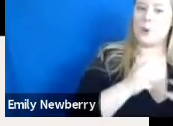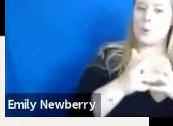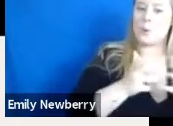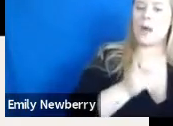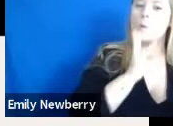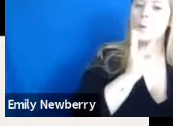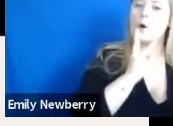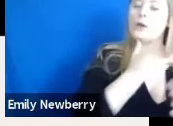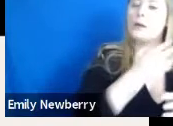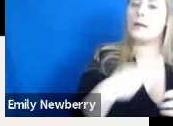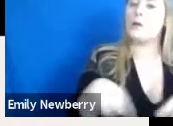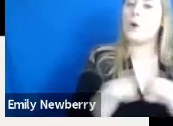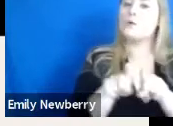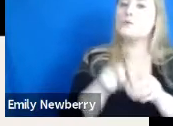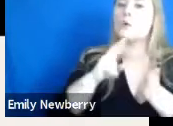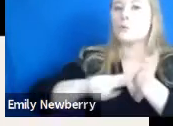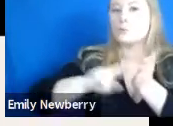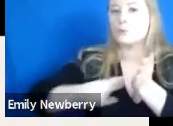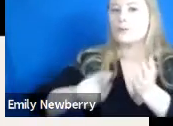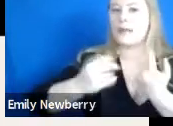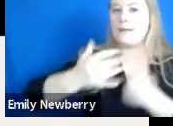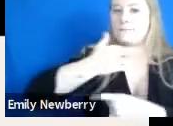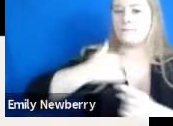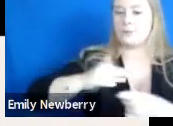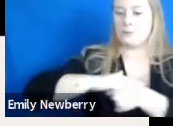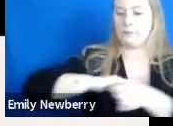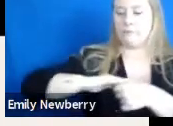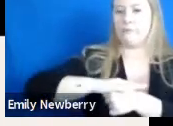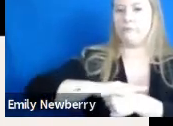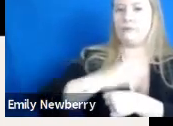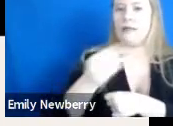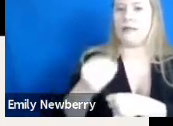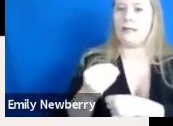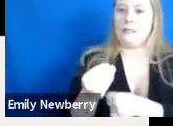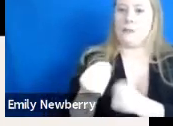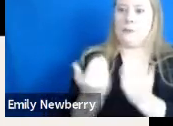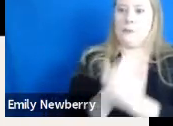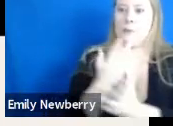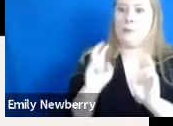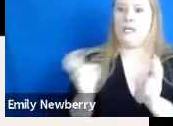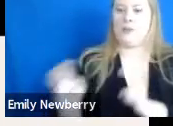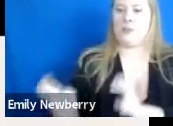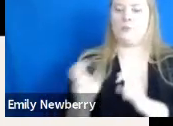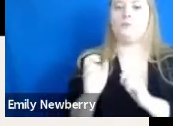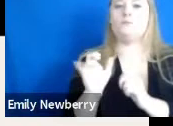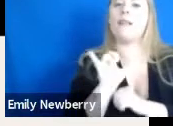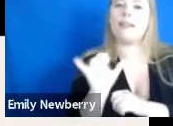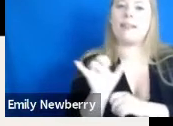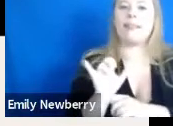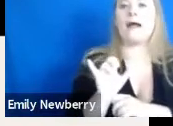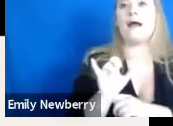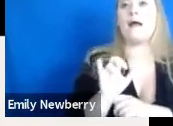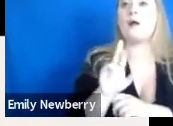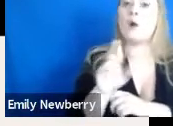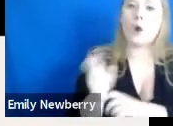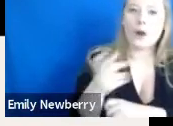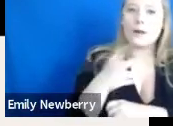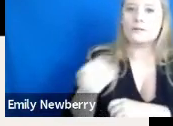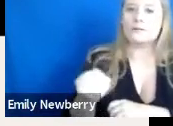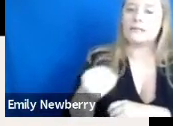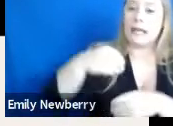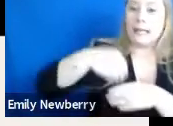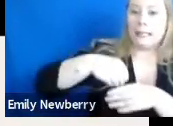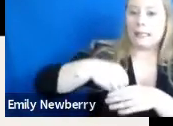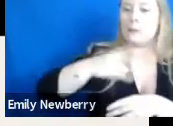research into regional environmental conditions and emerging issues, such as pharmaceutical residues in ambient water.